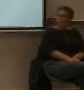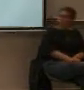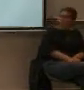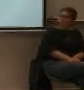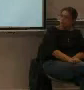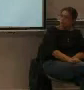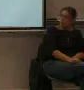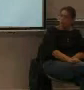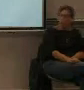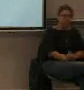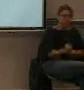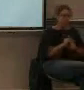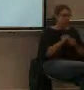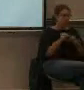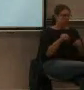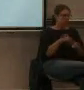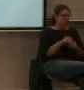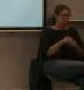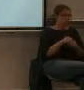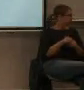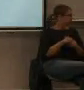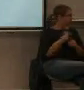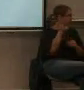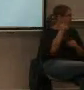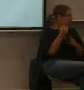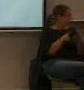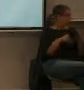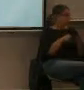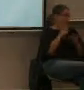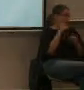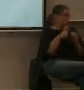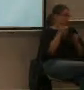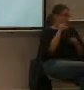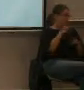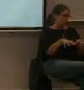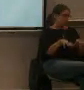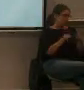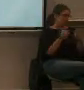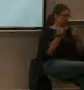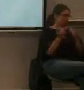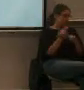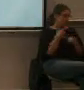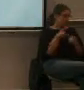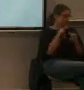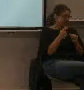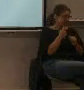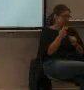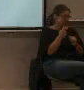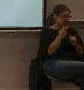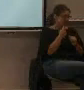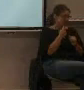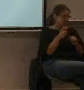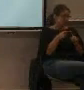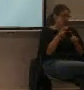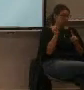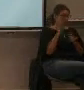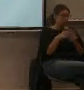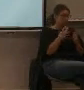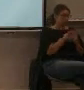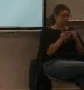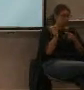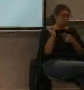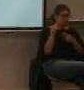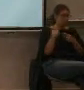So putting it into context of what we know about nutrient uptake, at least all we can say is that from this graph is